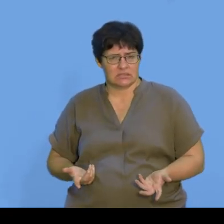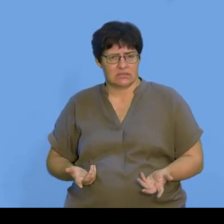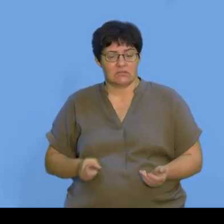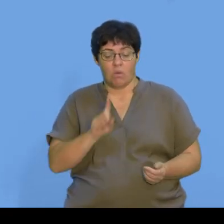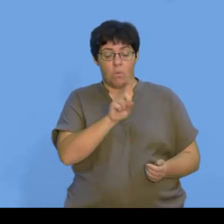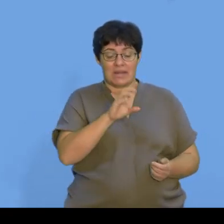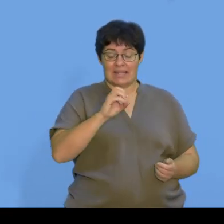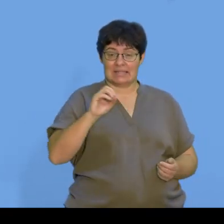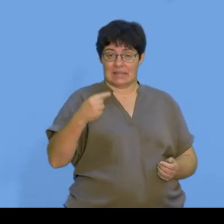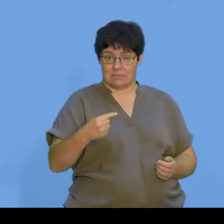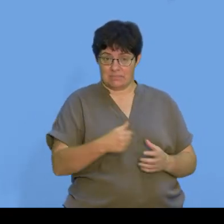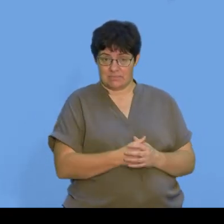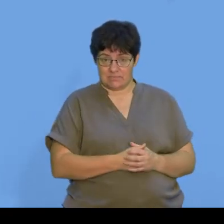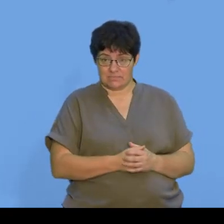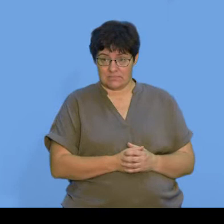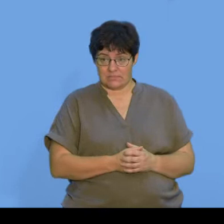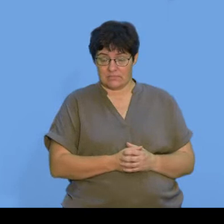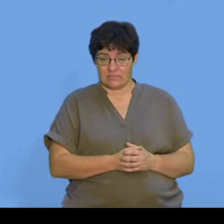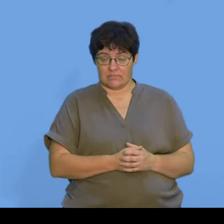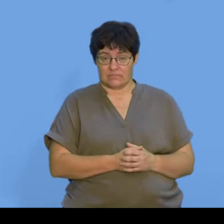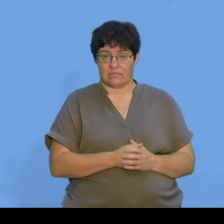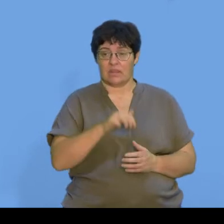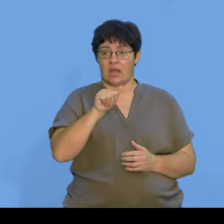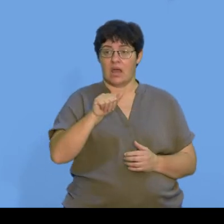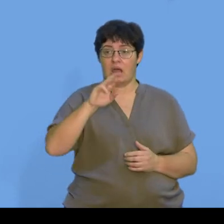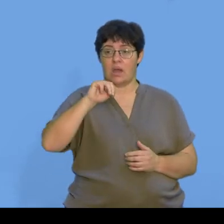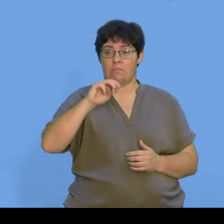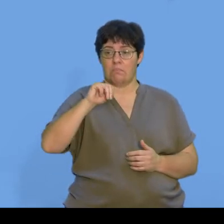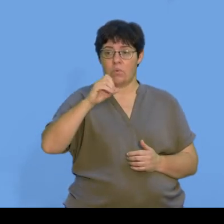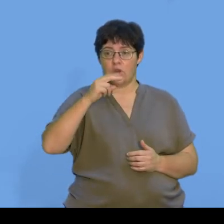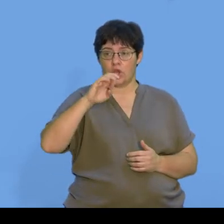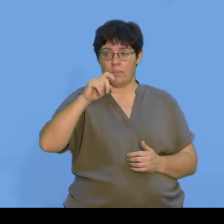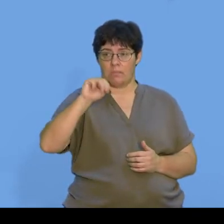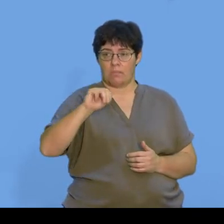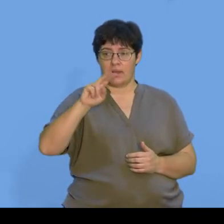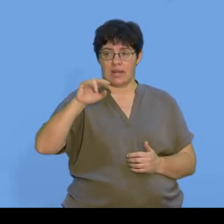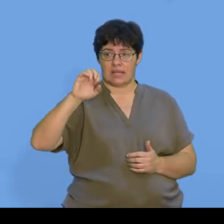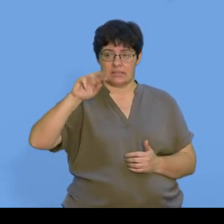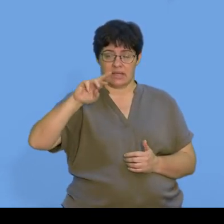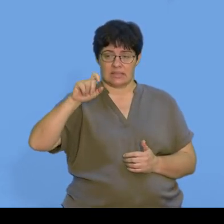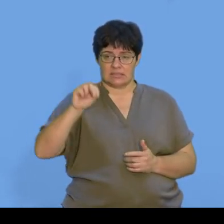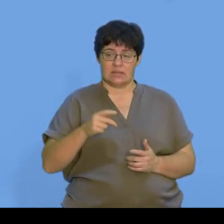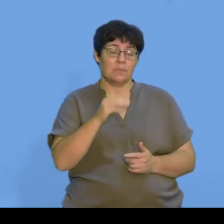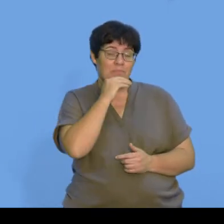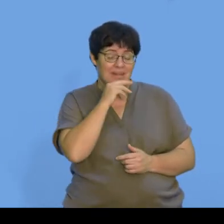grams, okay, of ammonium nitrate, okay, of NH4,